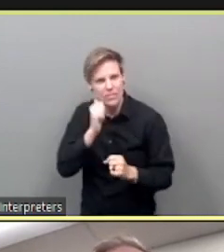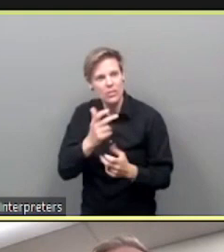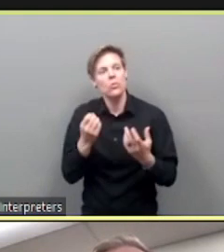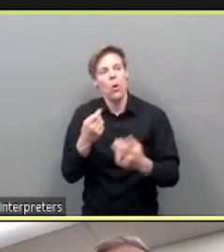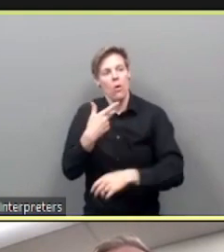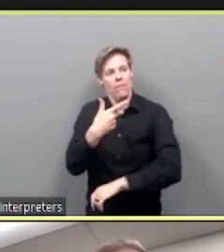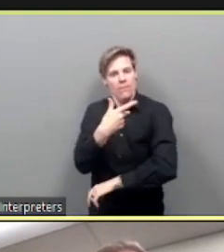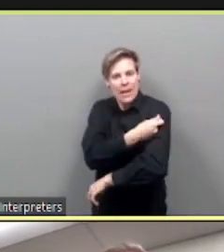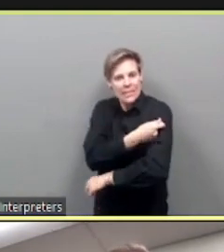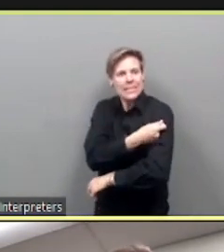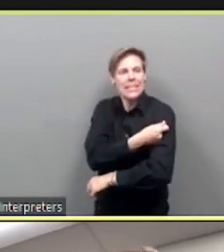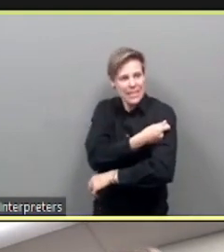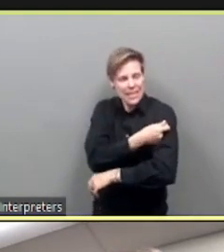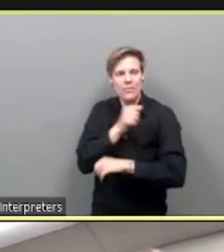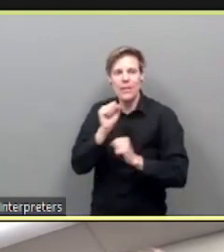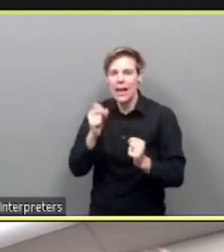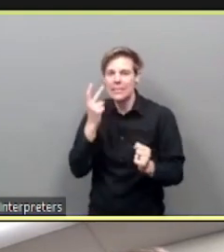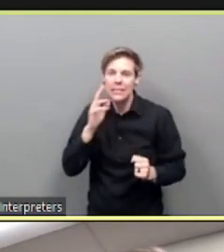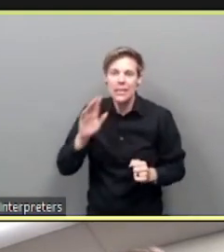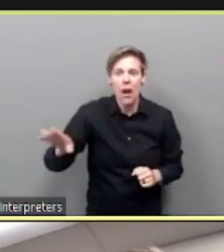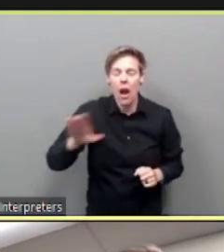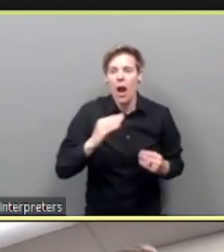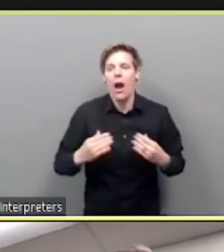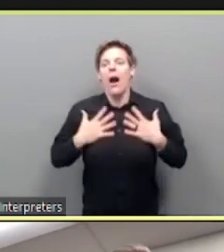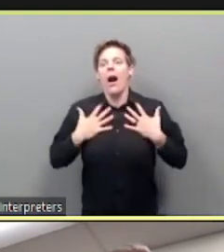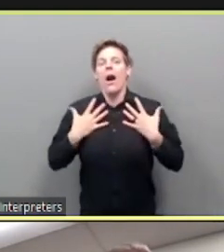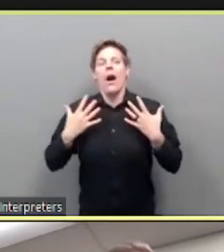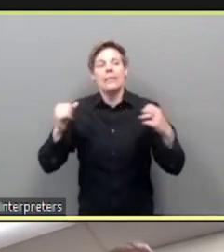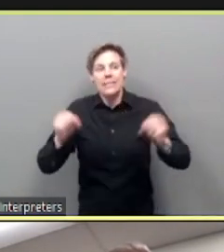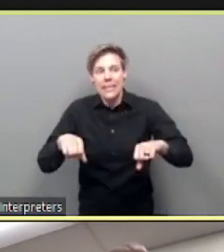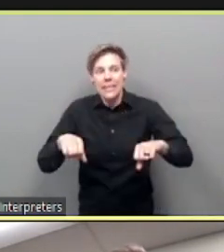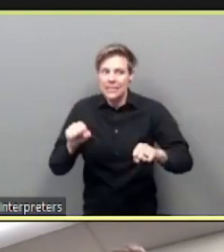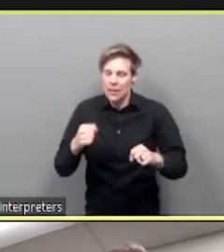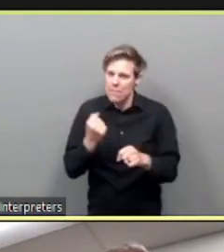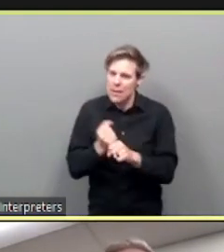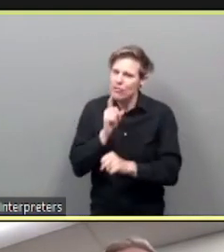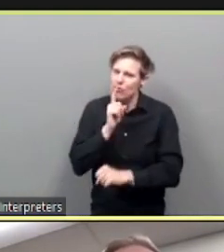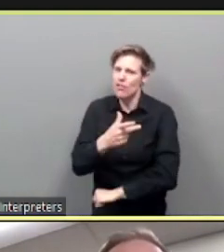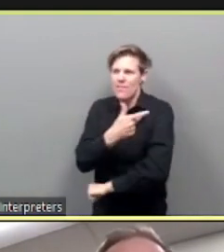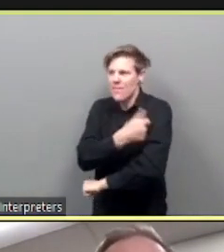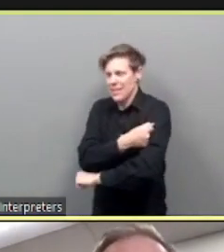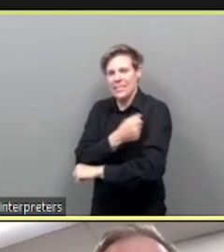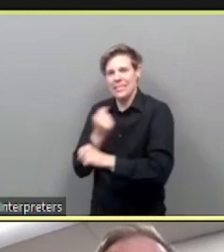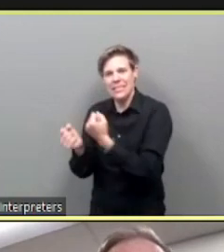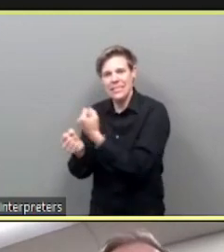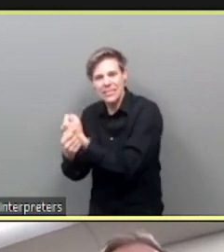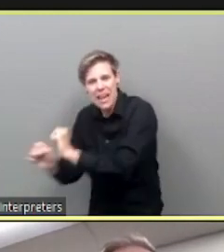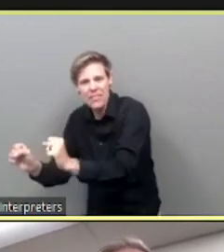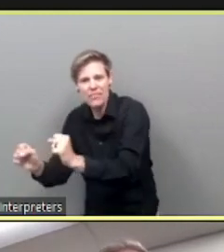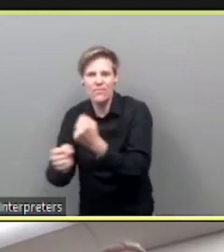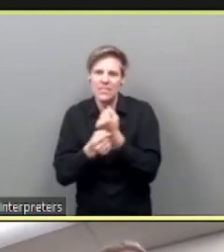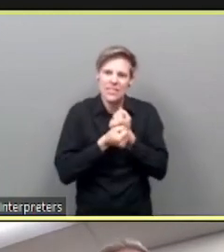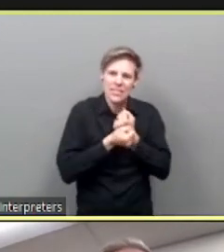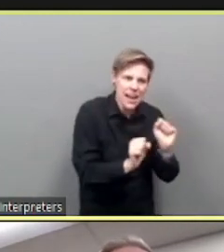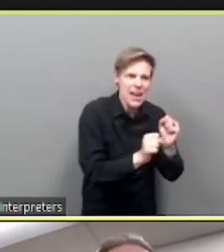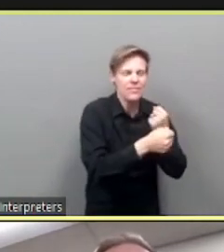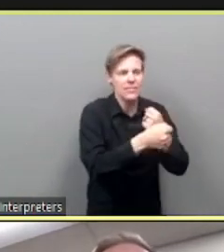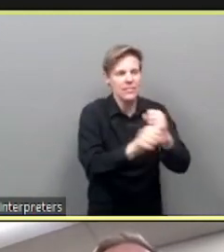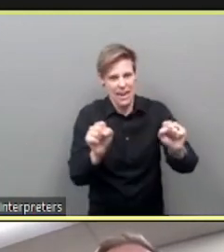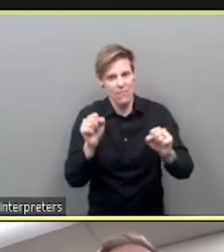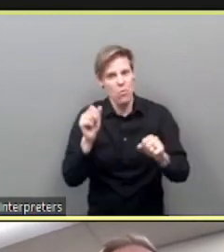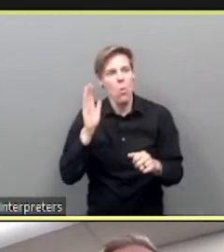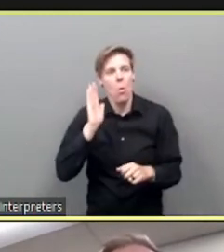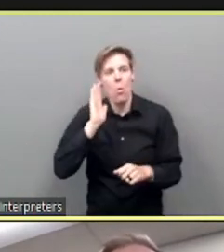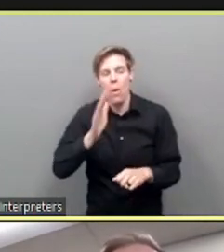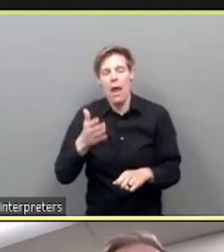spirits lifted, especially those of us who got to give shots, by what a difference we could finally make to stem the